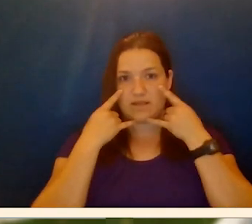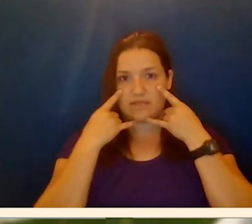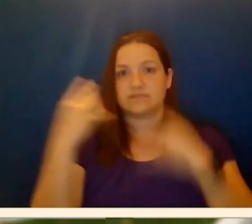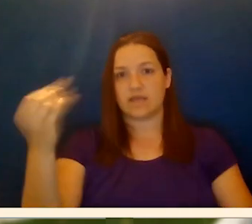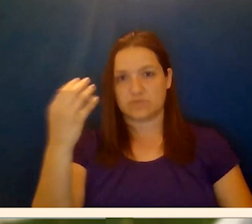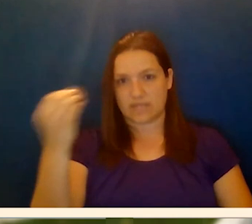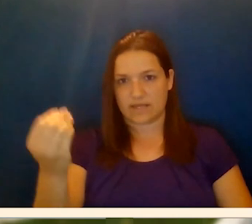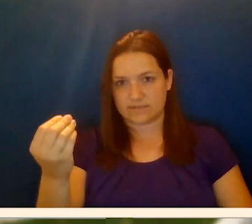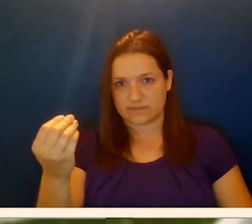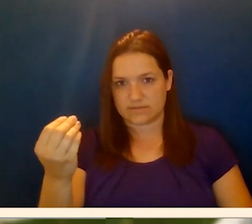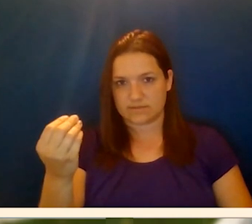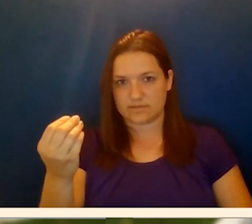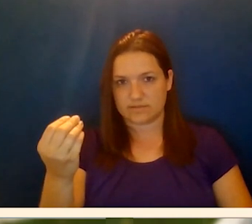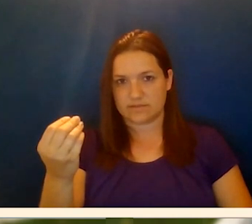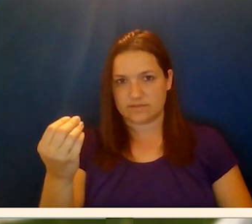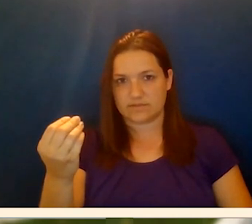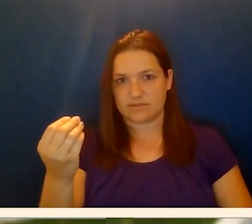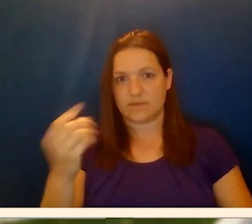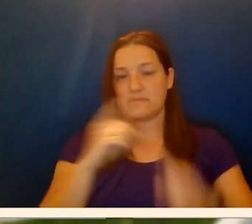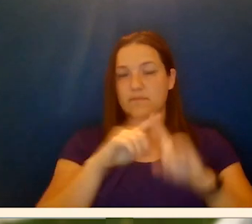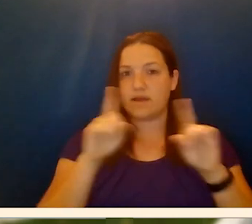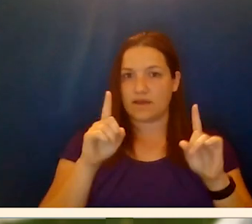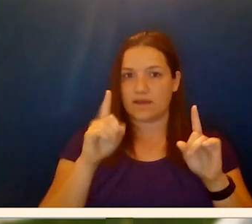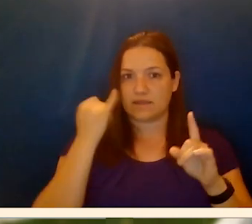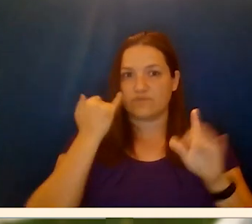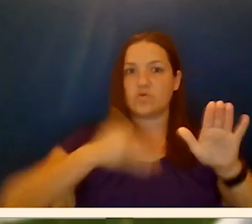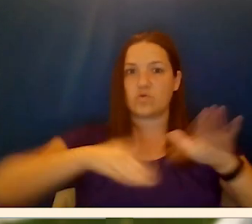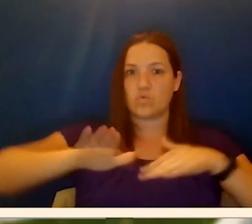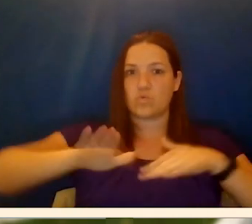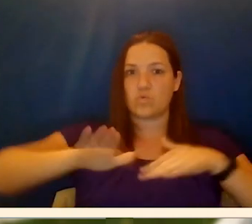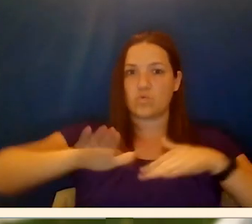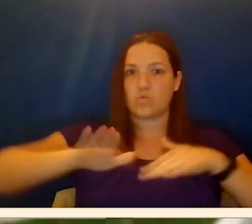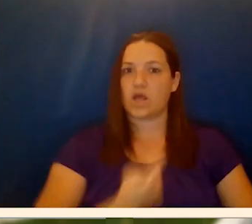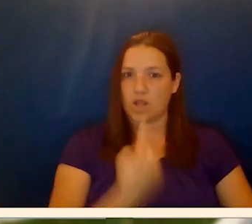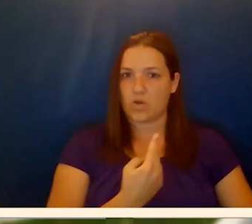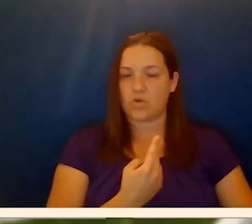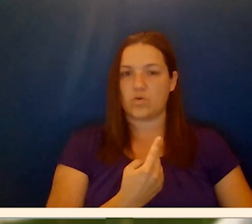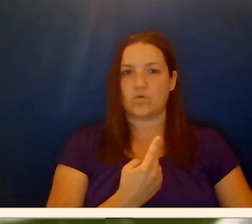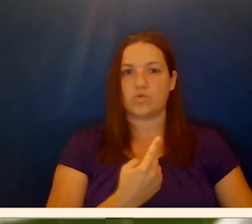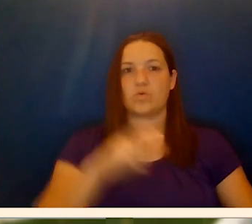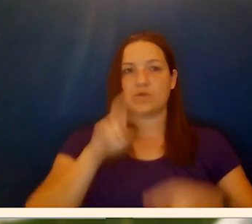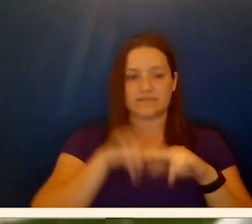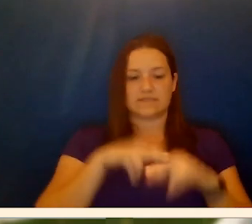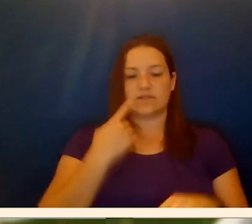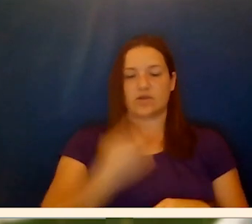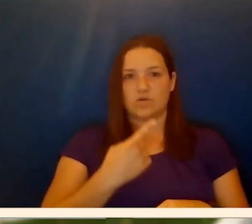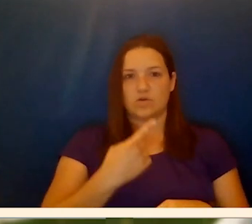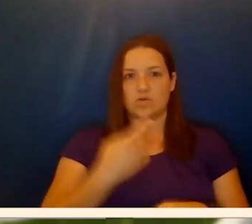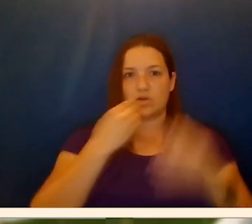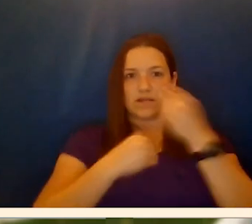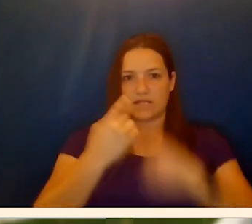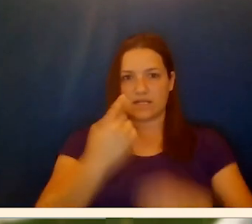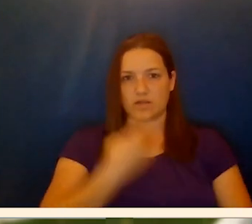except if you're walking alone, or you're sitting alone, or you're eating outside, you do not have to wear a